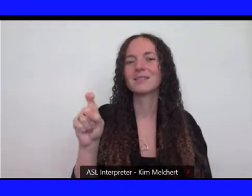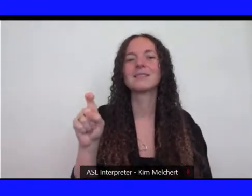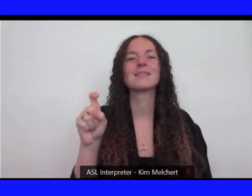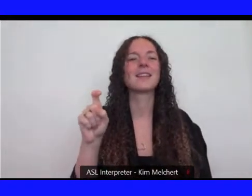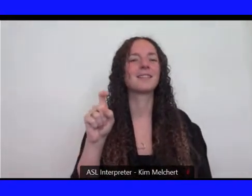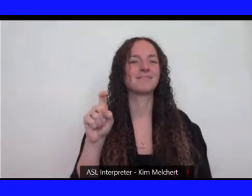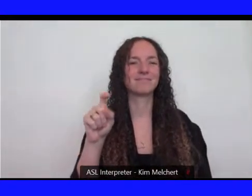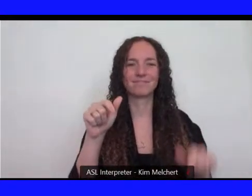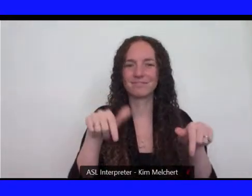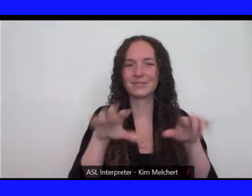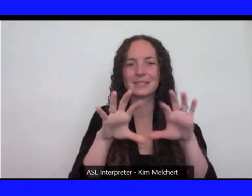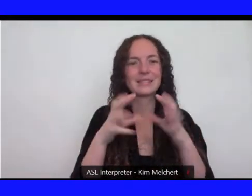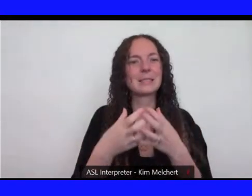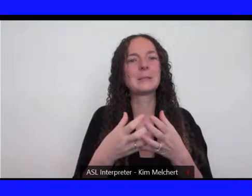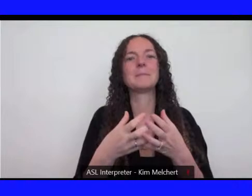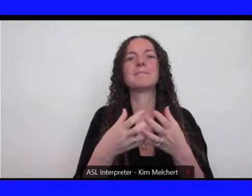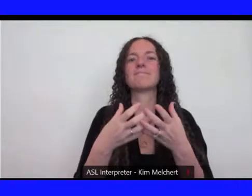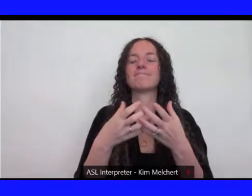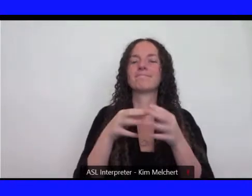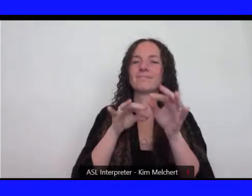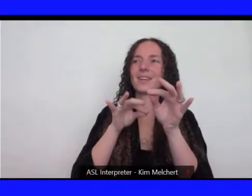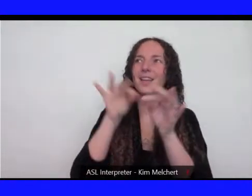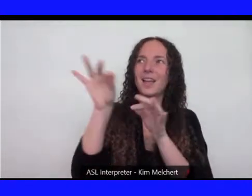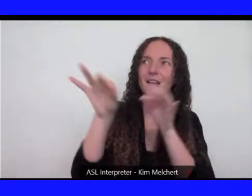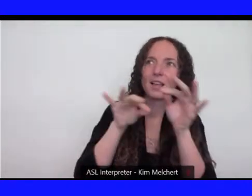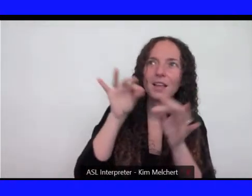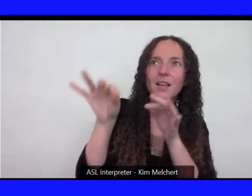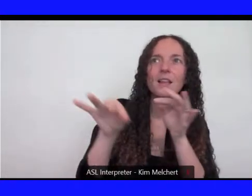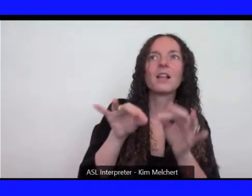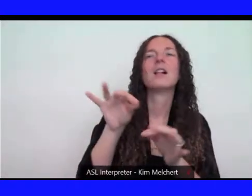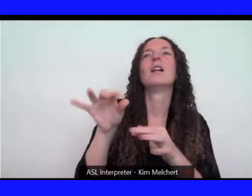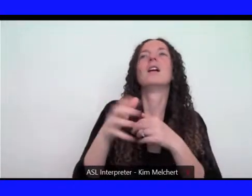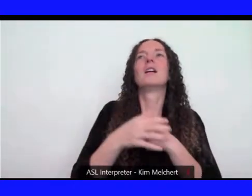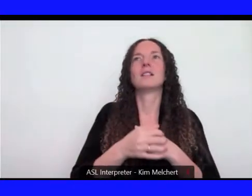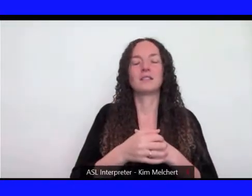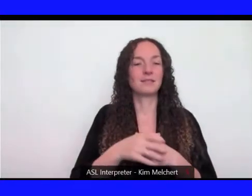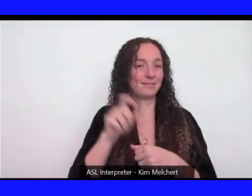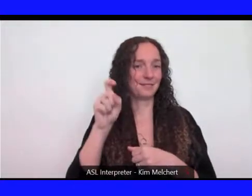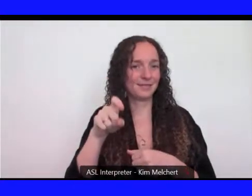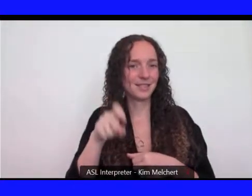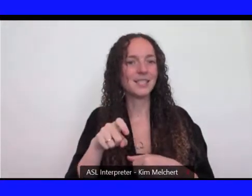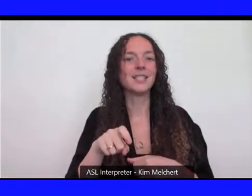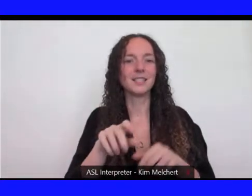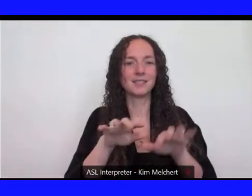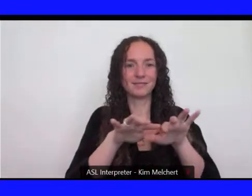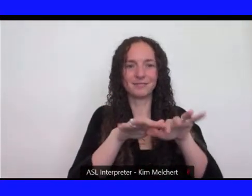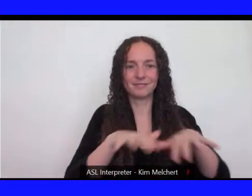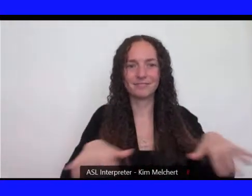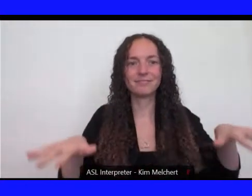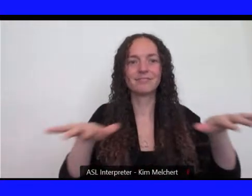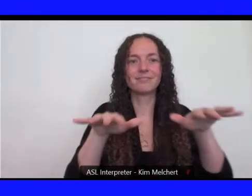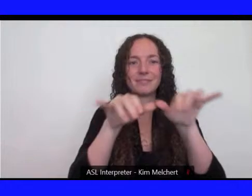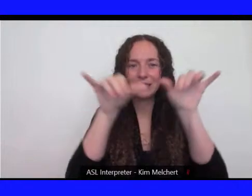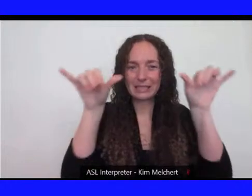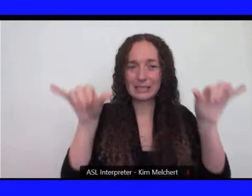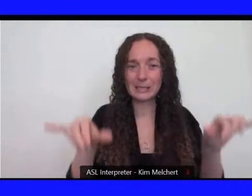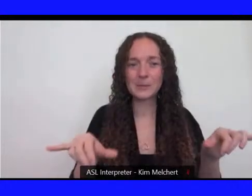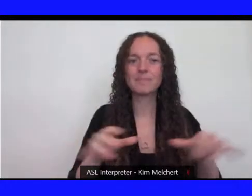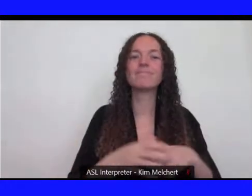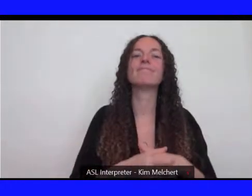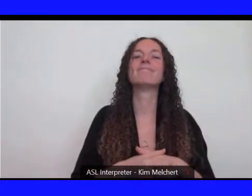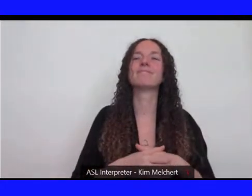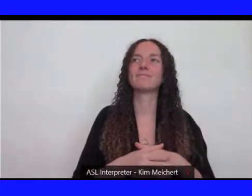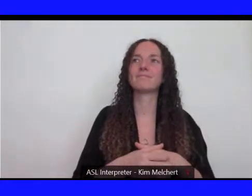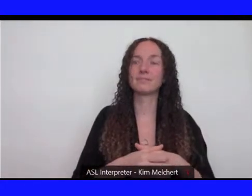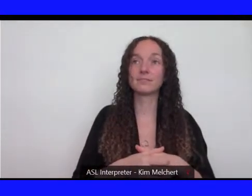elected officials. So I think it's all around. And I really want to again thank everybody and thank